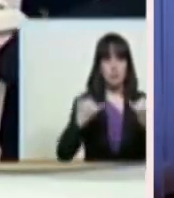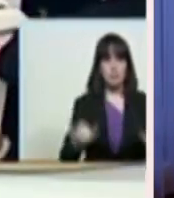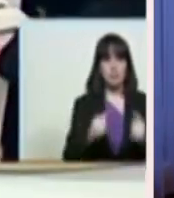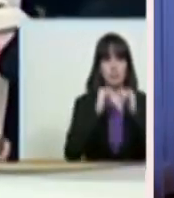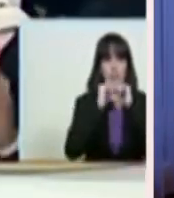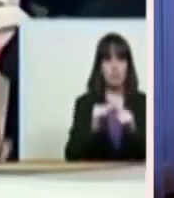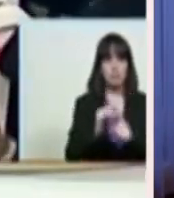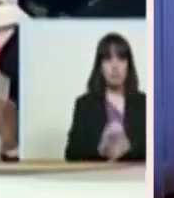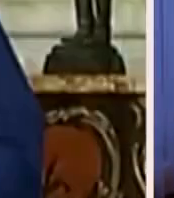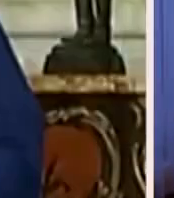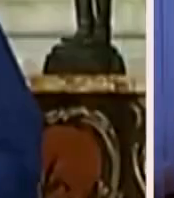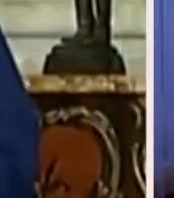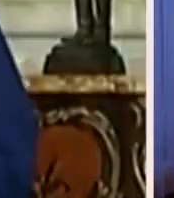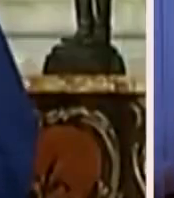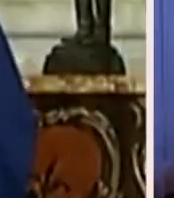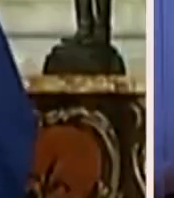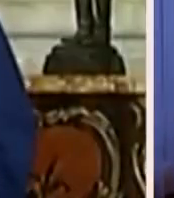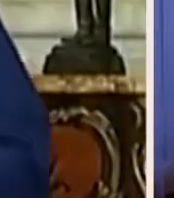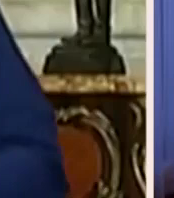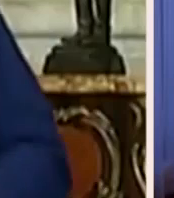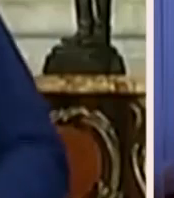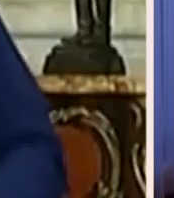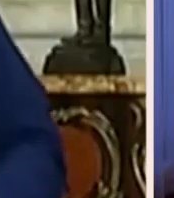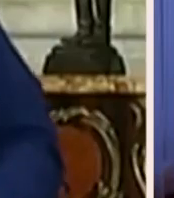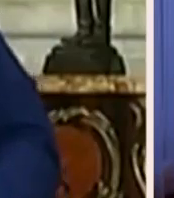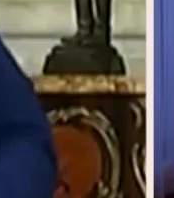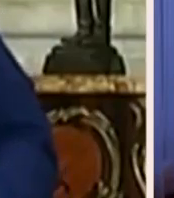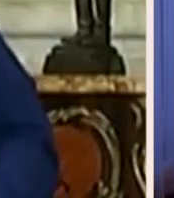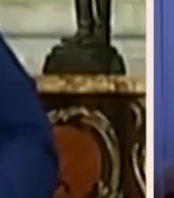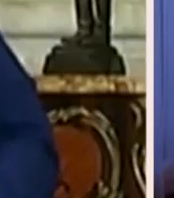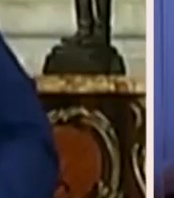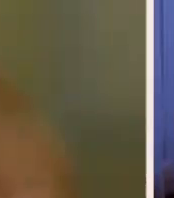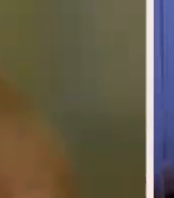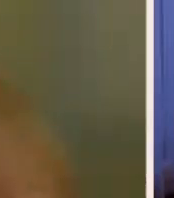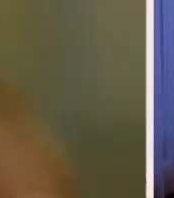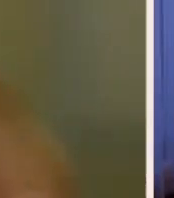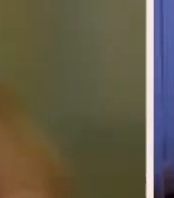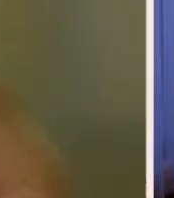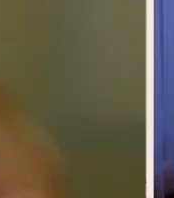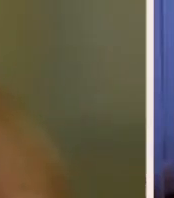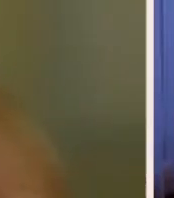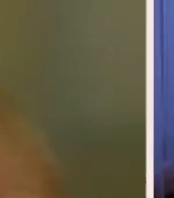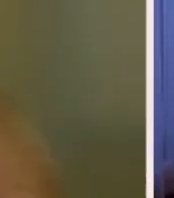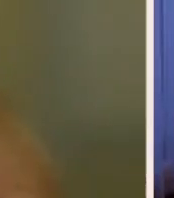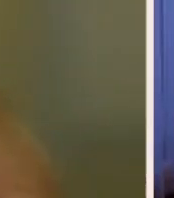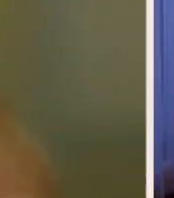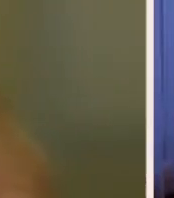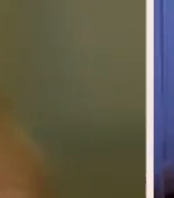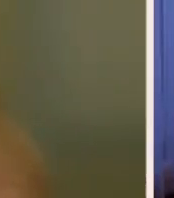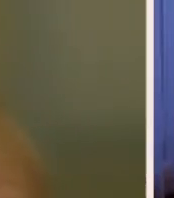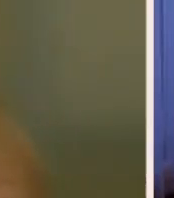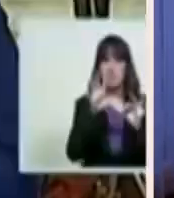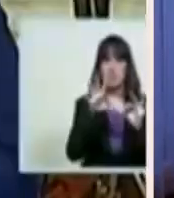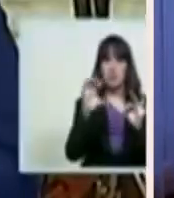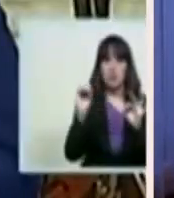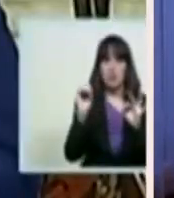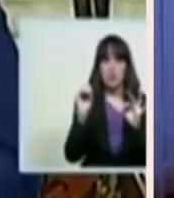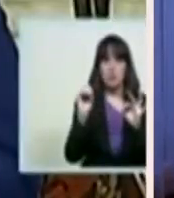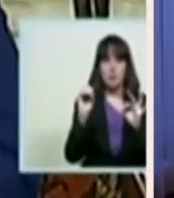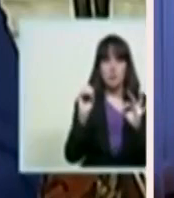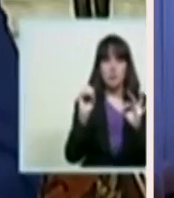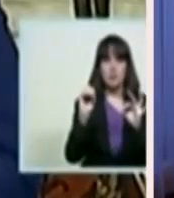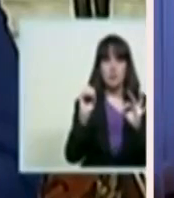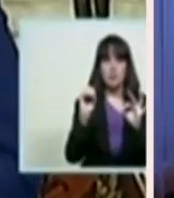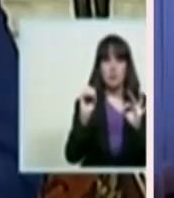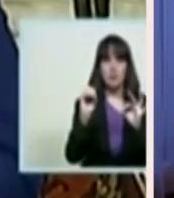access that everyone would have in order to basically stop the hyperinflation. But like I said, it all depends